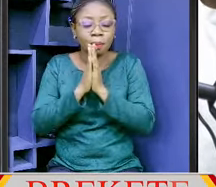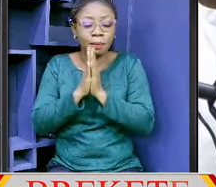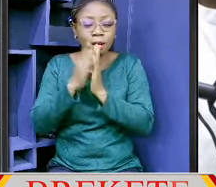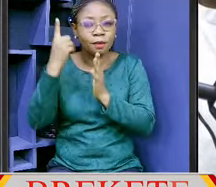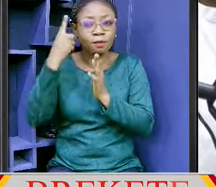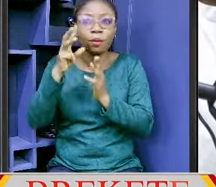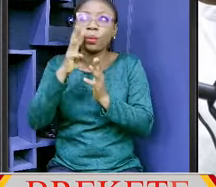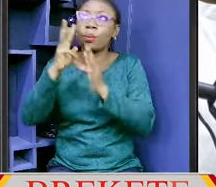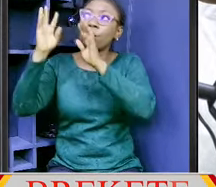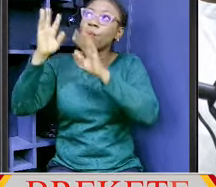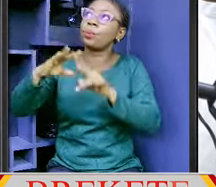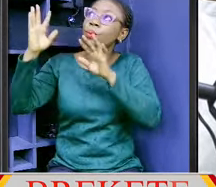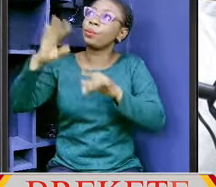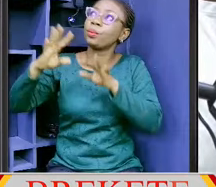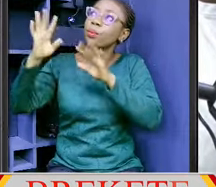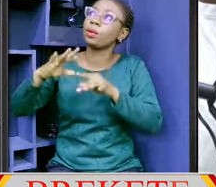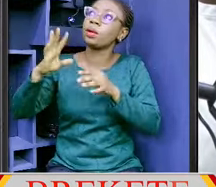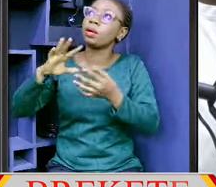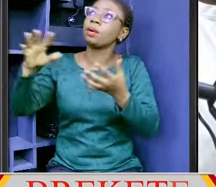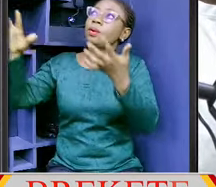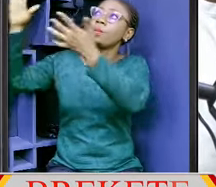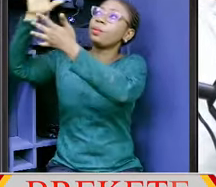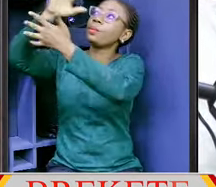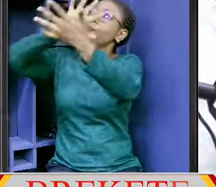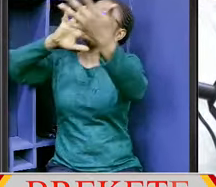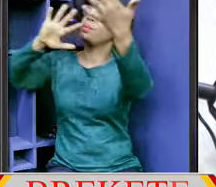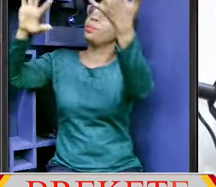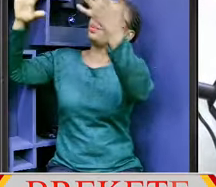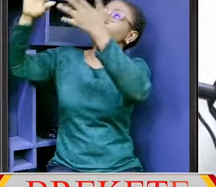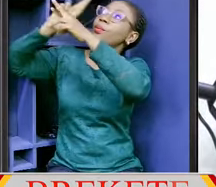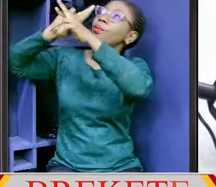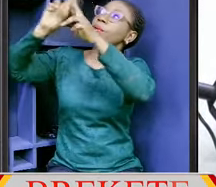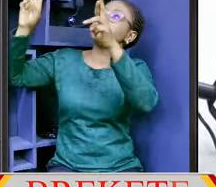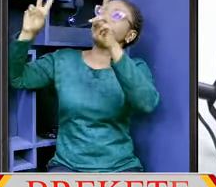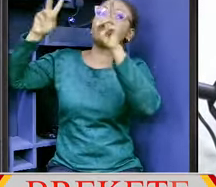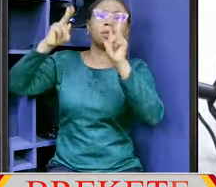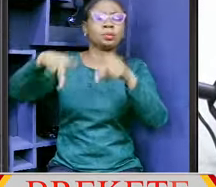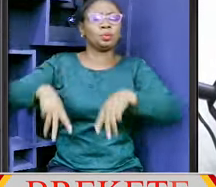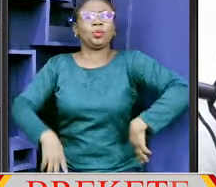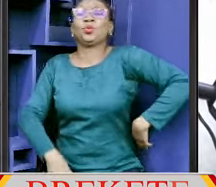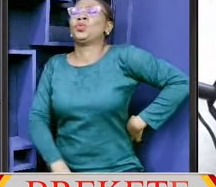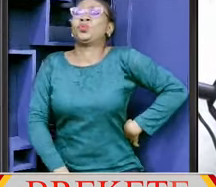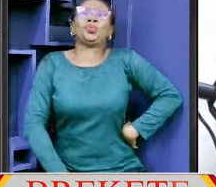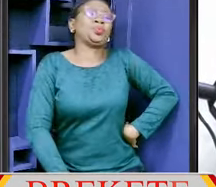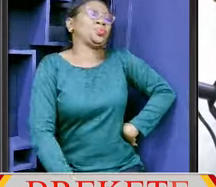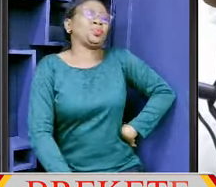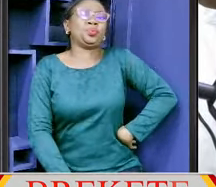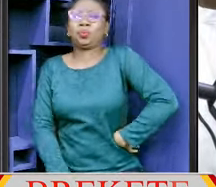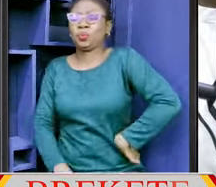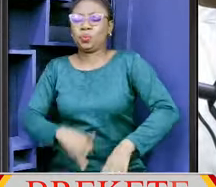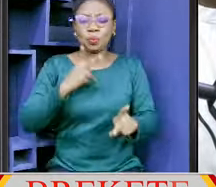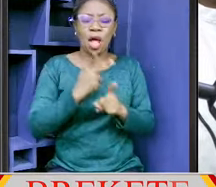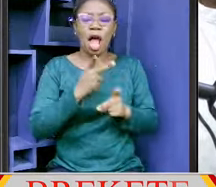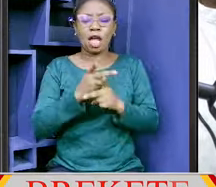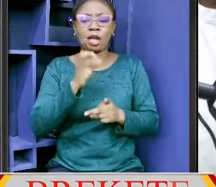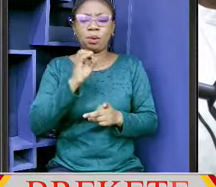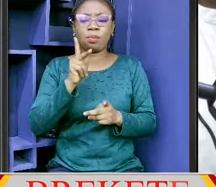rain. Cloud set. Somebody go there, oh, I put okra for sun.